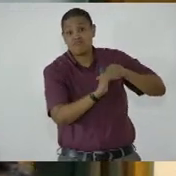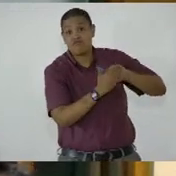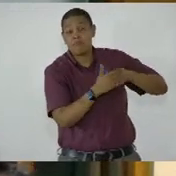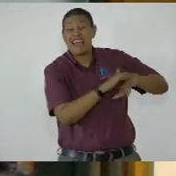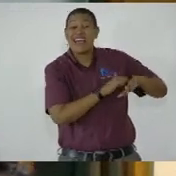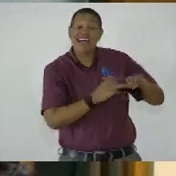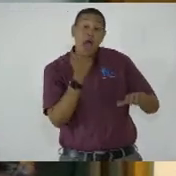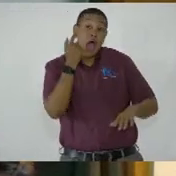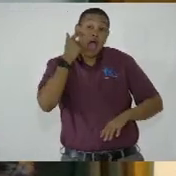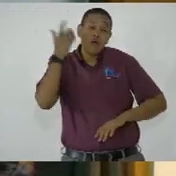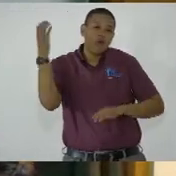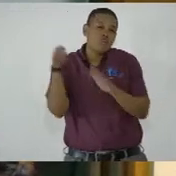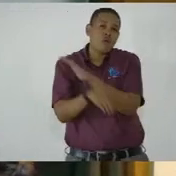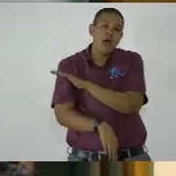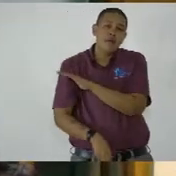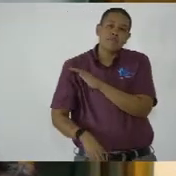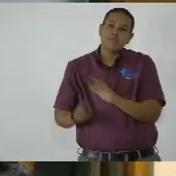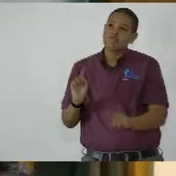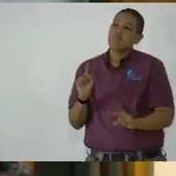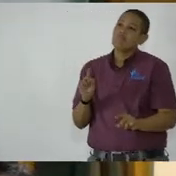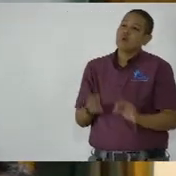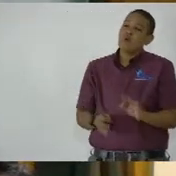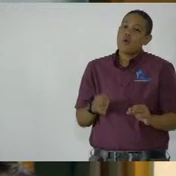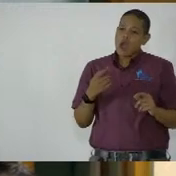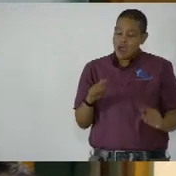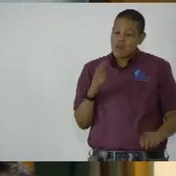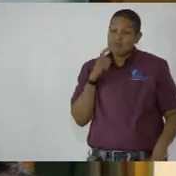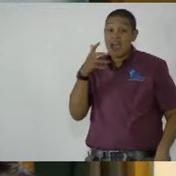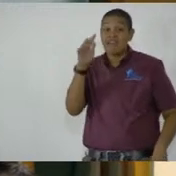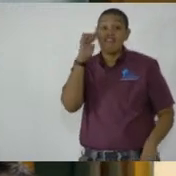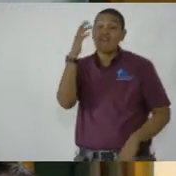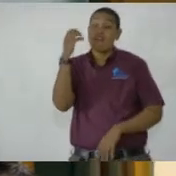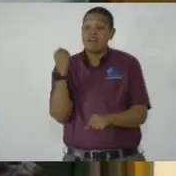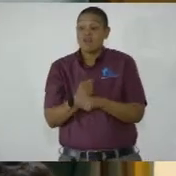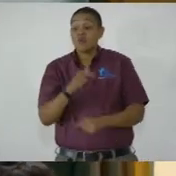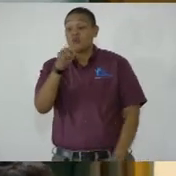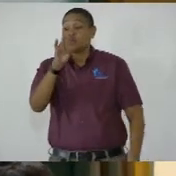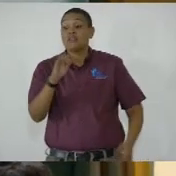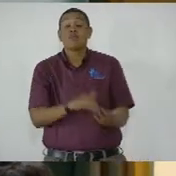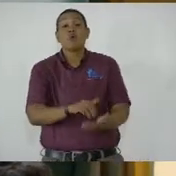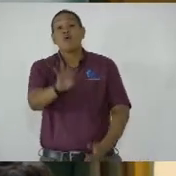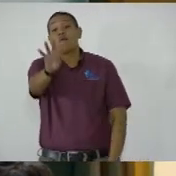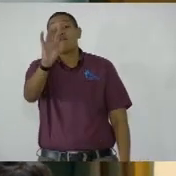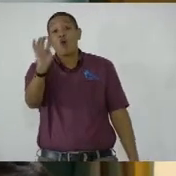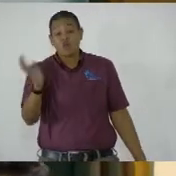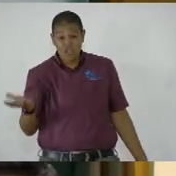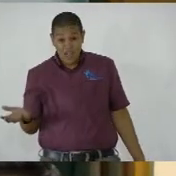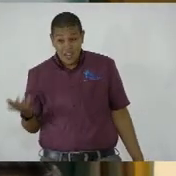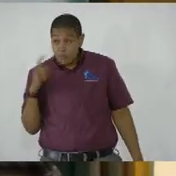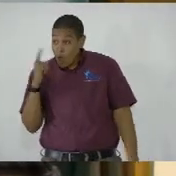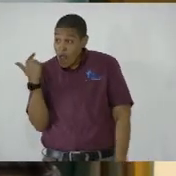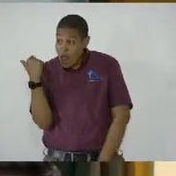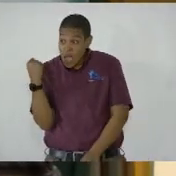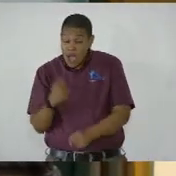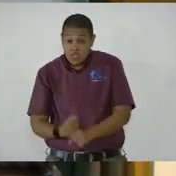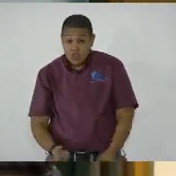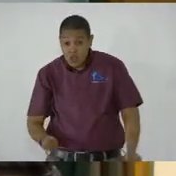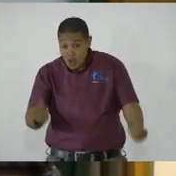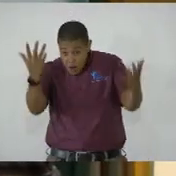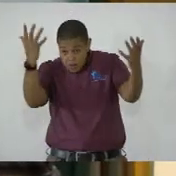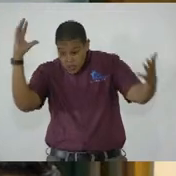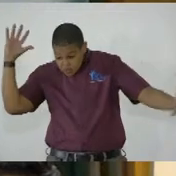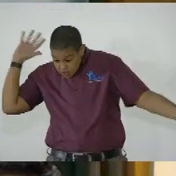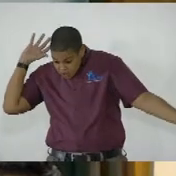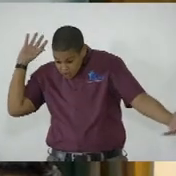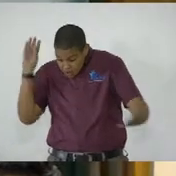criminal cases. The average for the last 5 years is 27,400. But last year, the total number